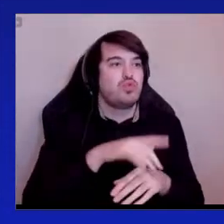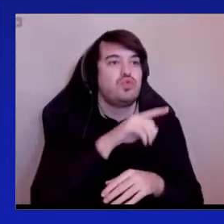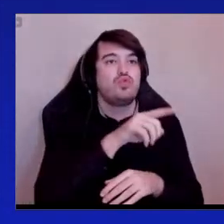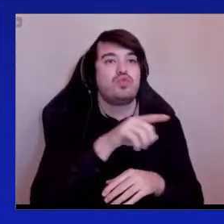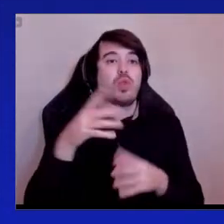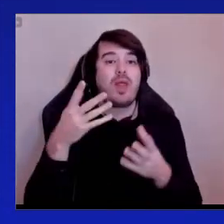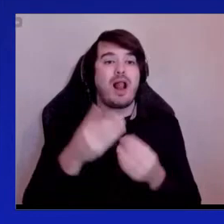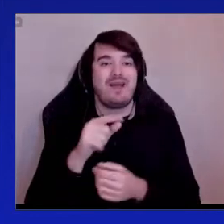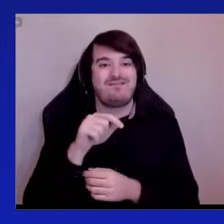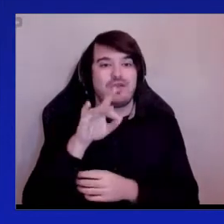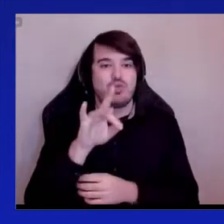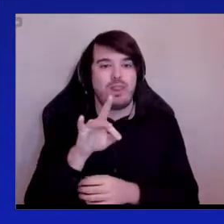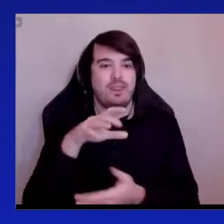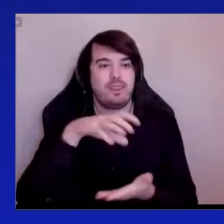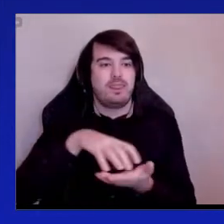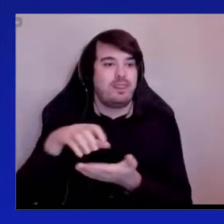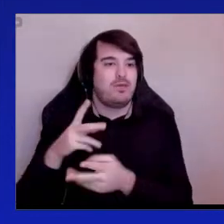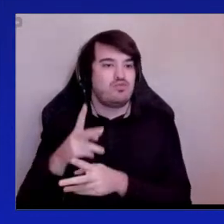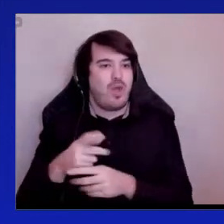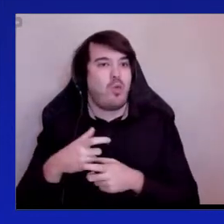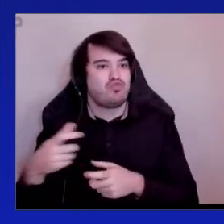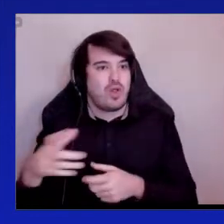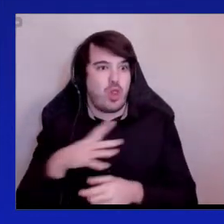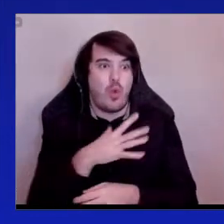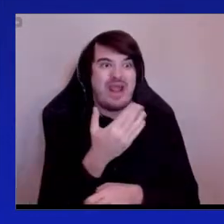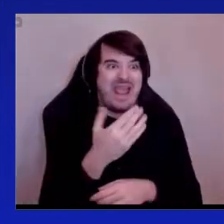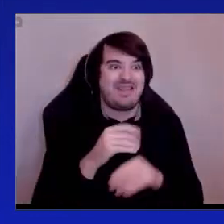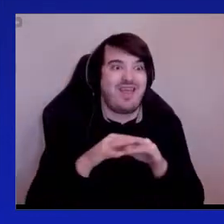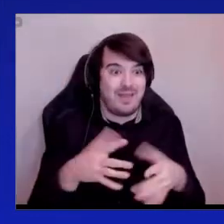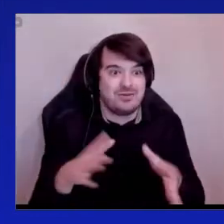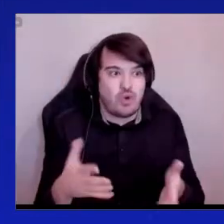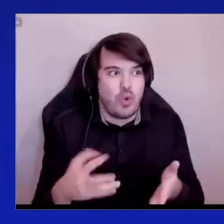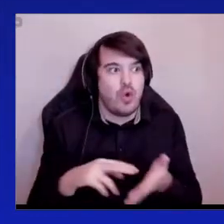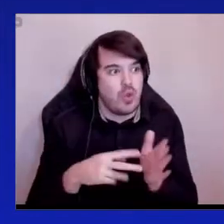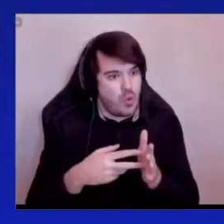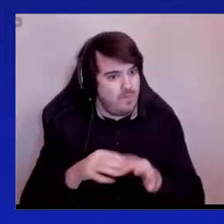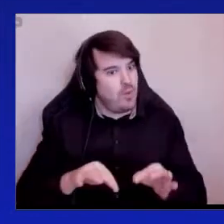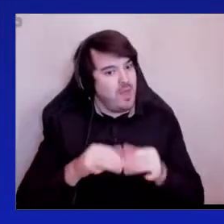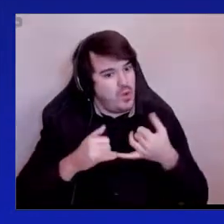so that's what the team has been doing.